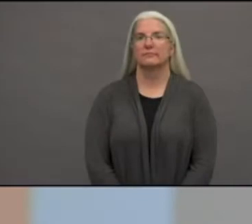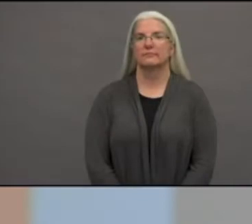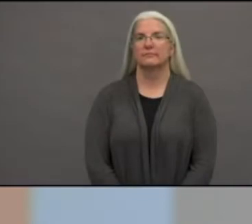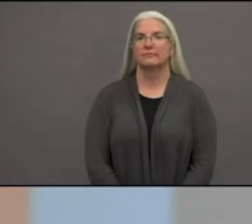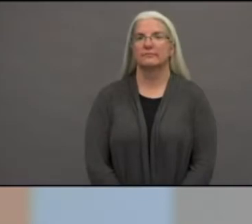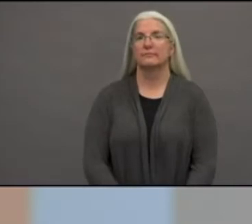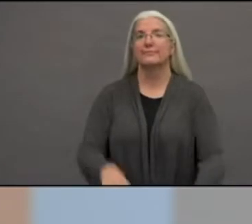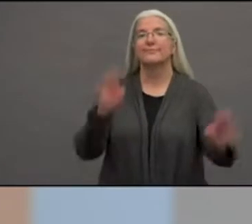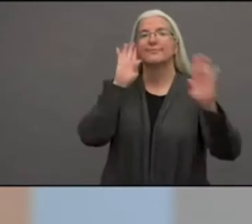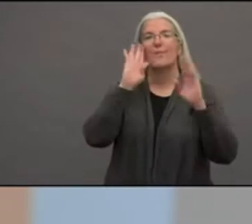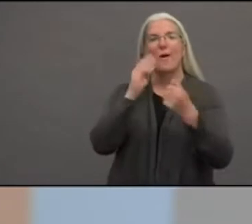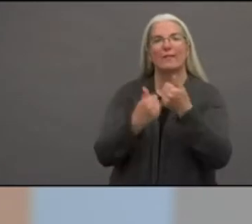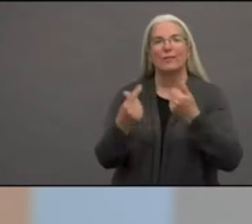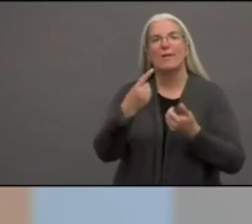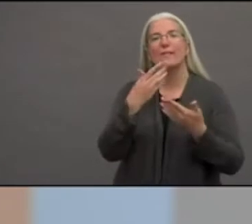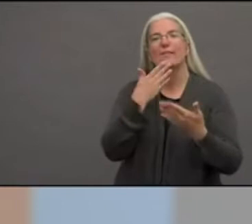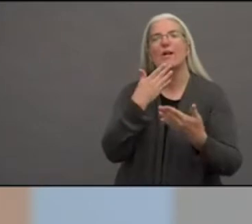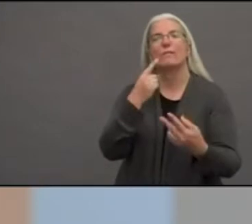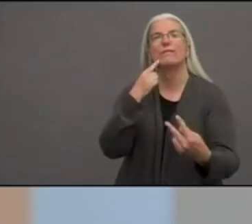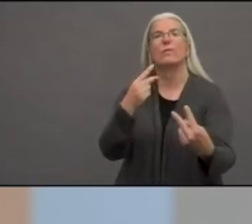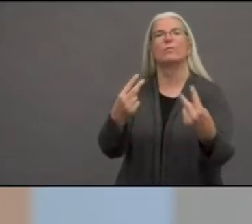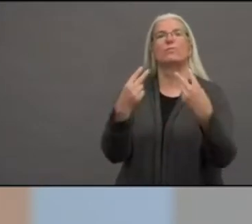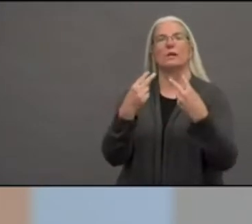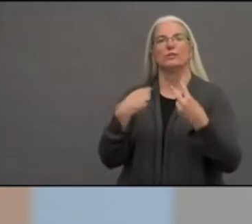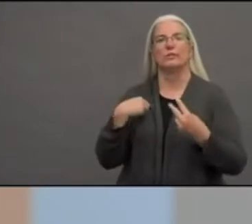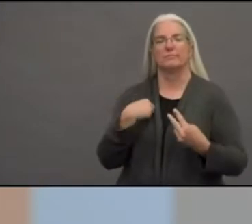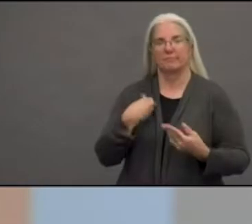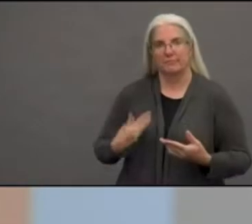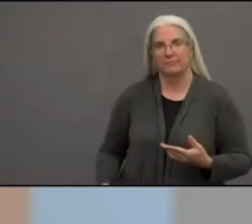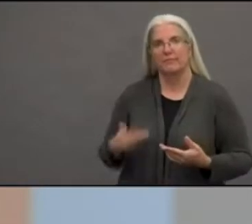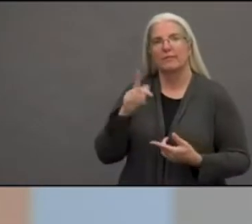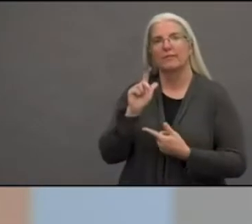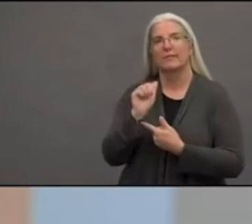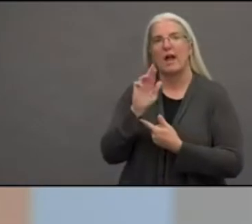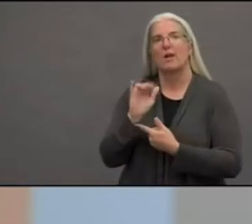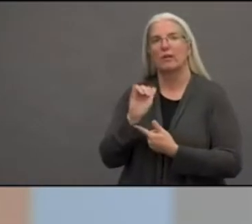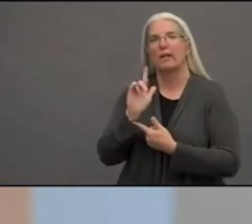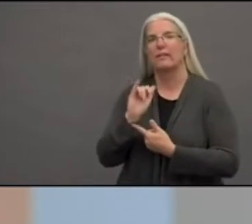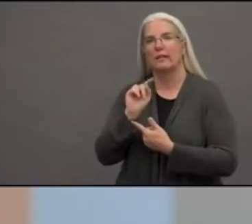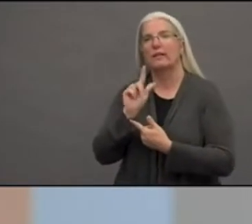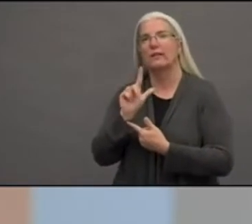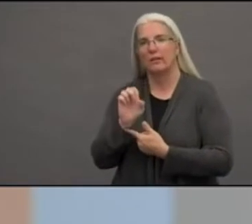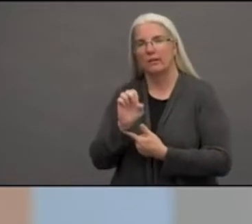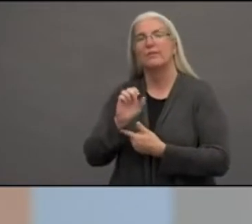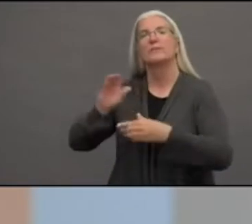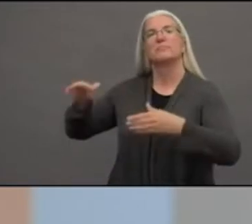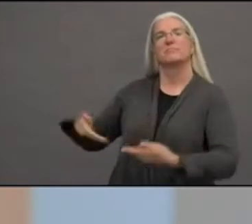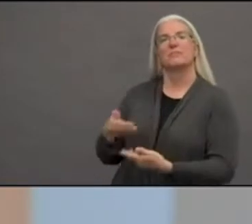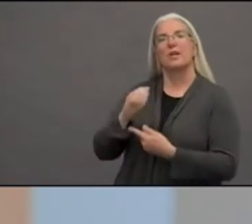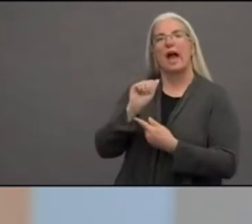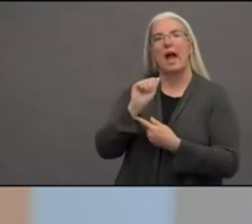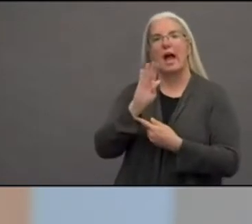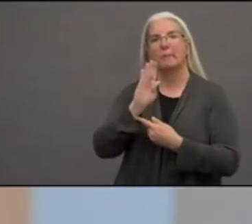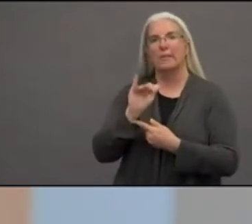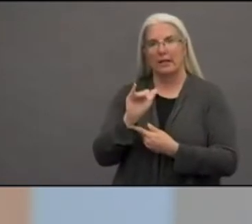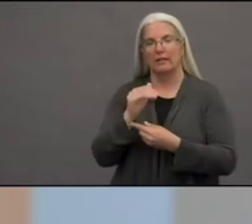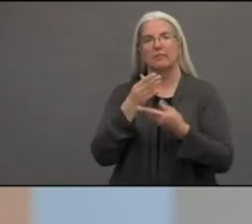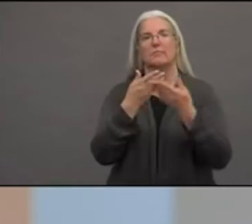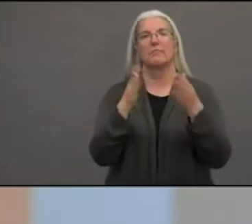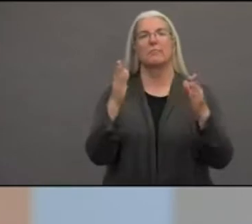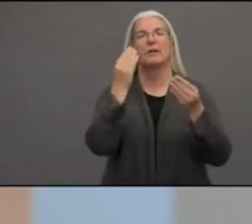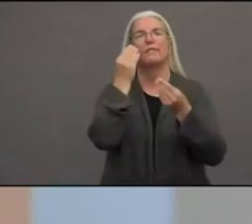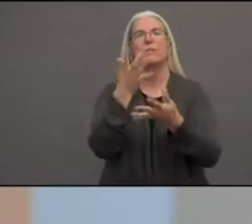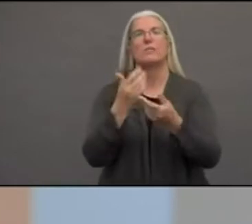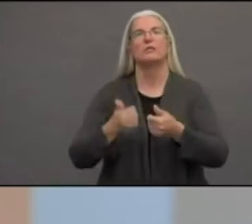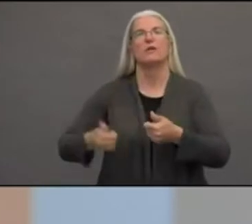Hi everybody, and thank you for joining us. I'm Larry Little. Hi, I'm Abigail Avalucia. I'm a Public Information Officer here at the County's